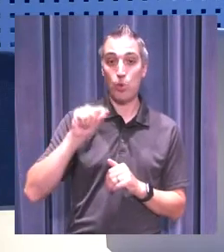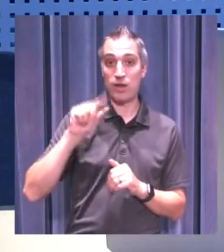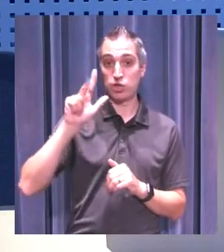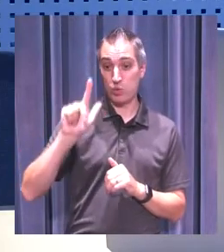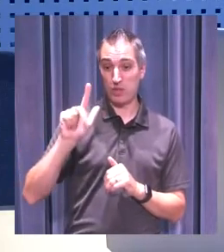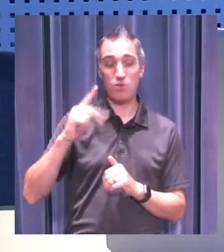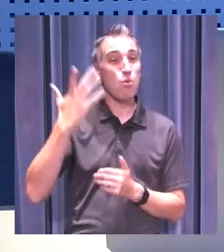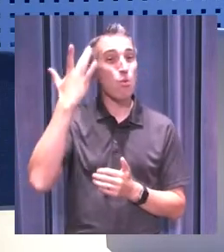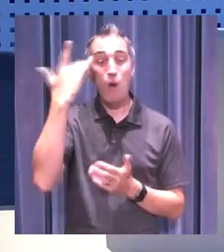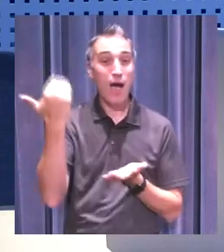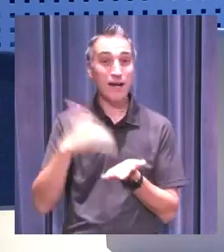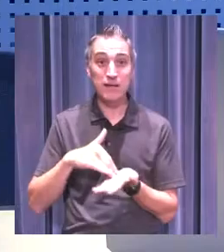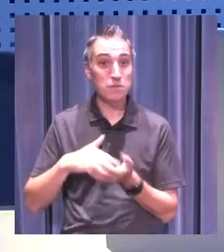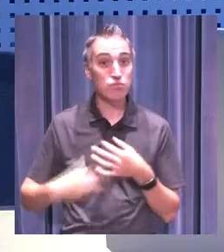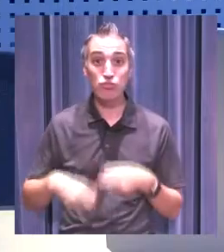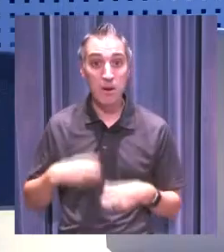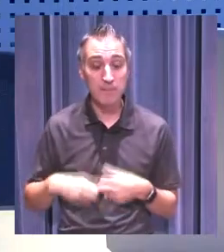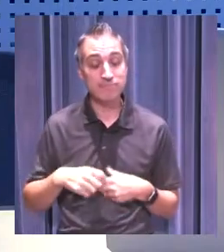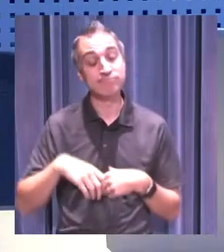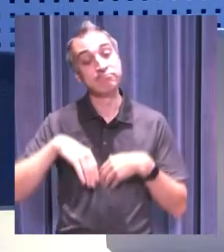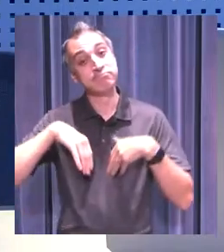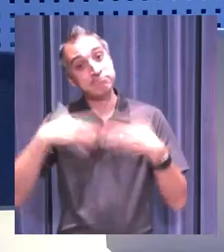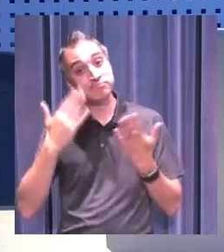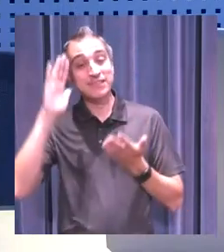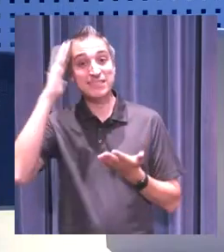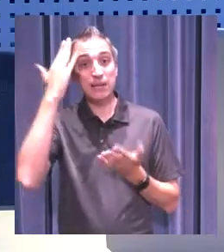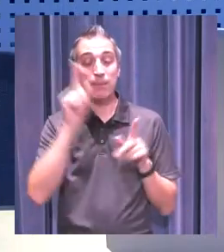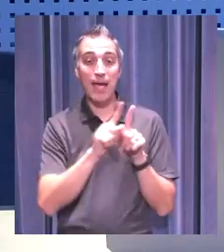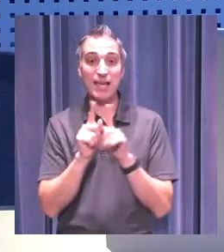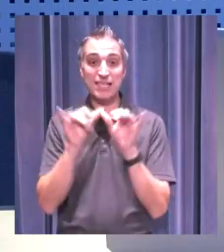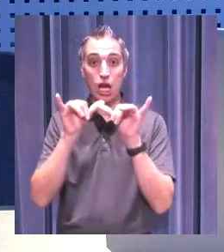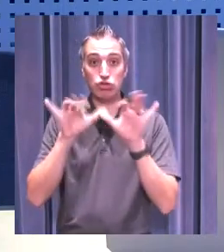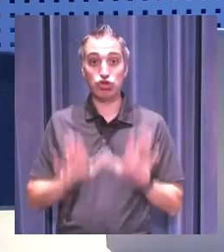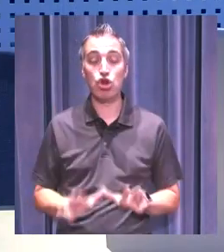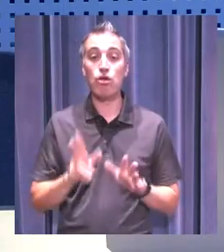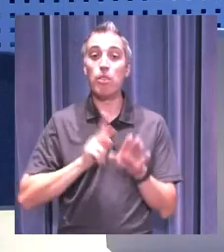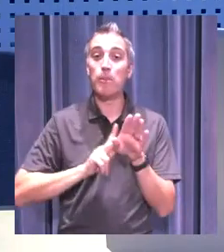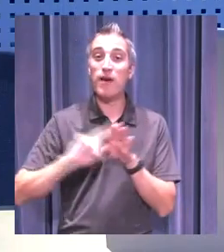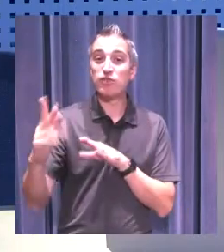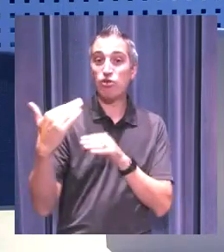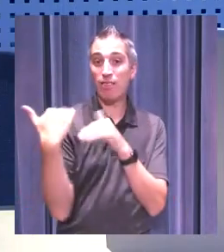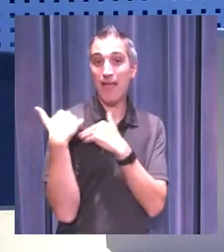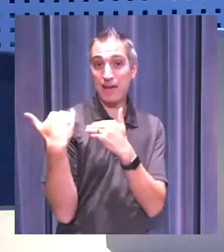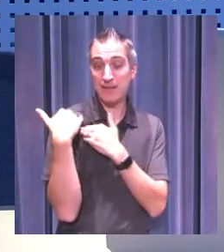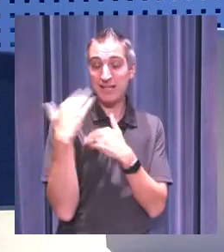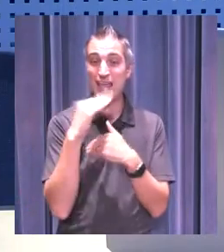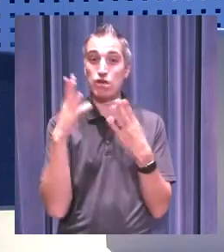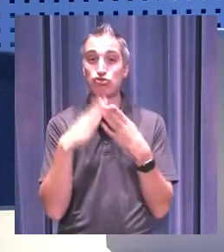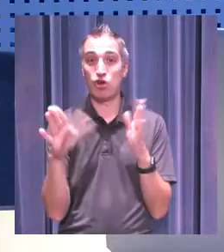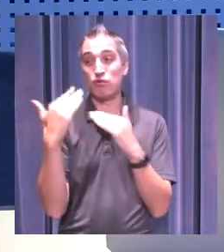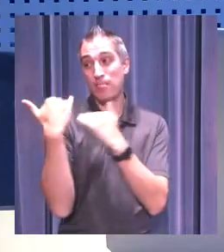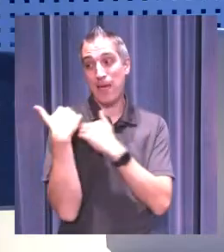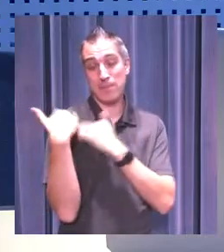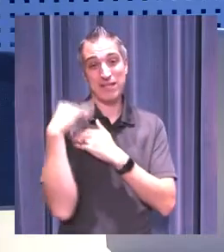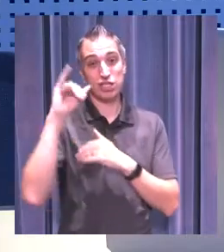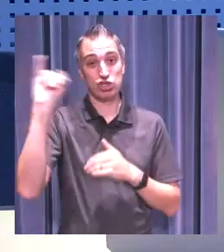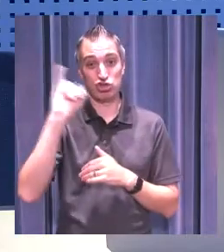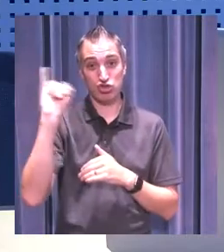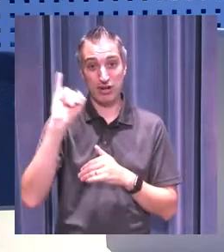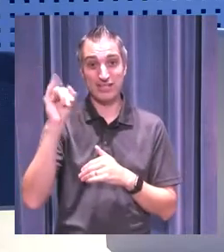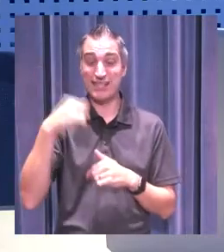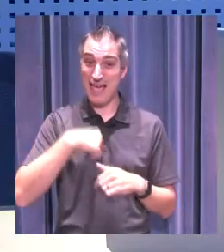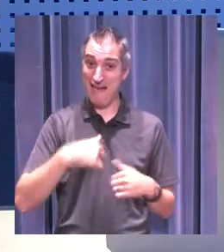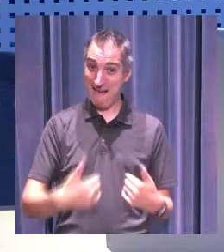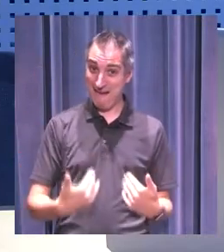is this a problem? Well, apparently, as an engineer, the professional liability and general liability insurance underwriter that